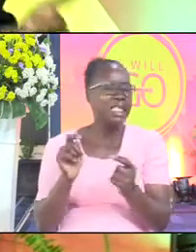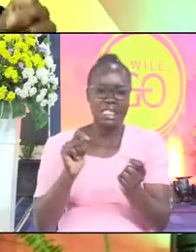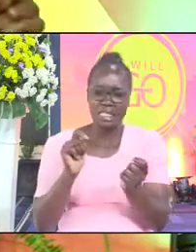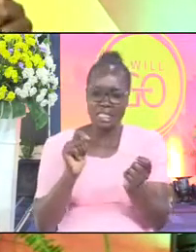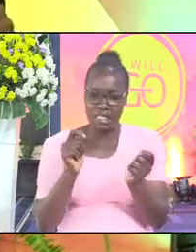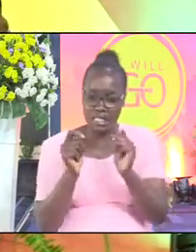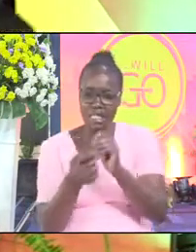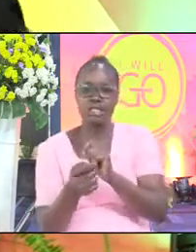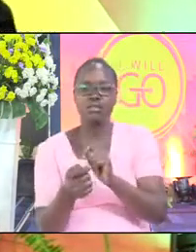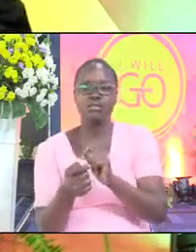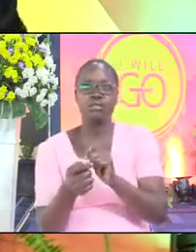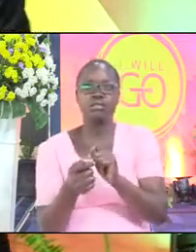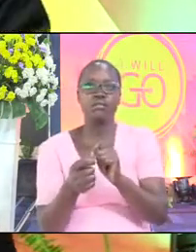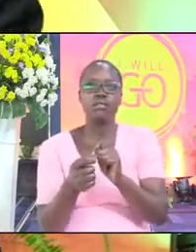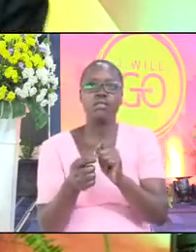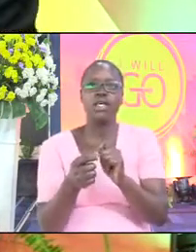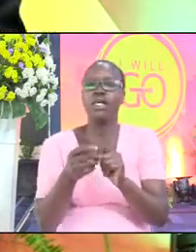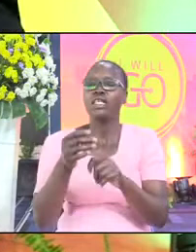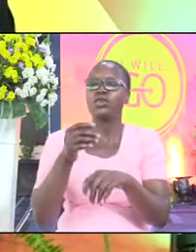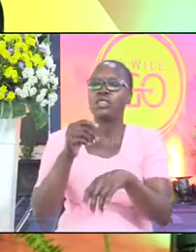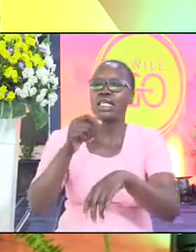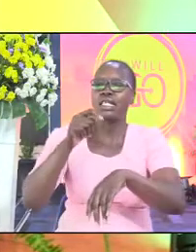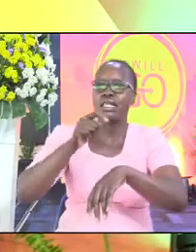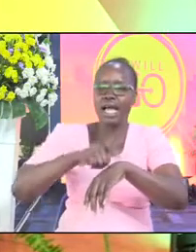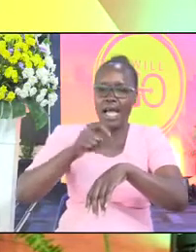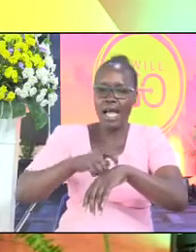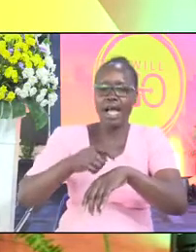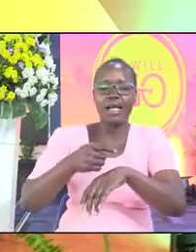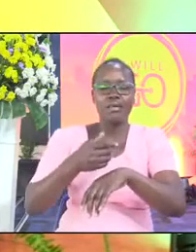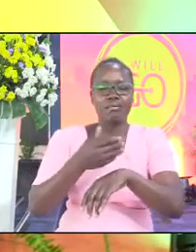Eternity. It was prime time.